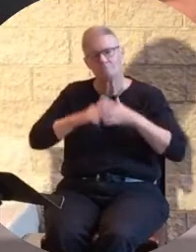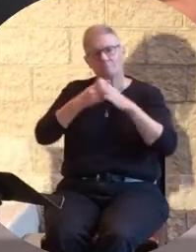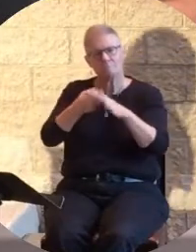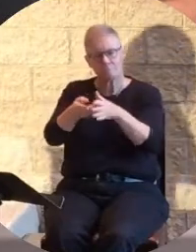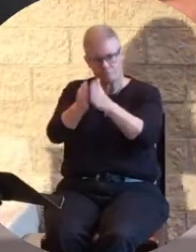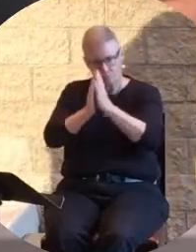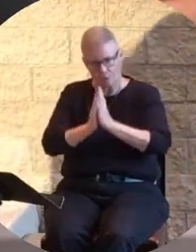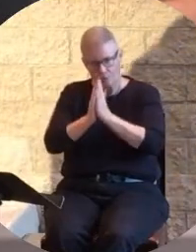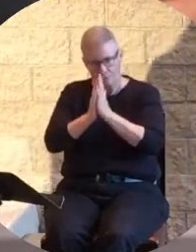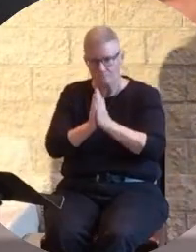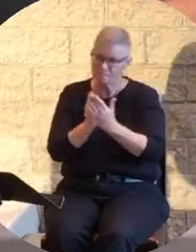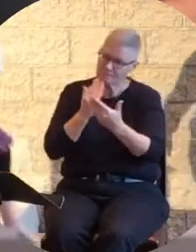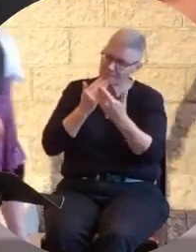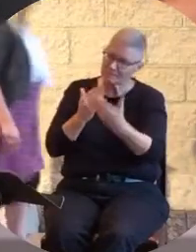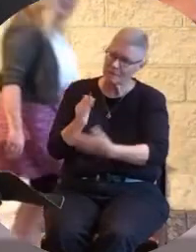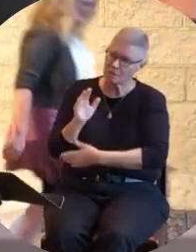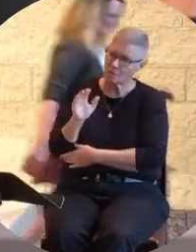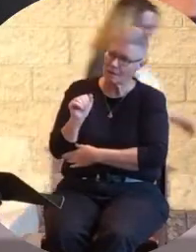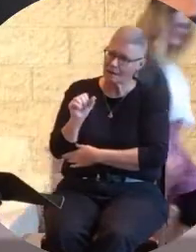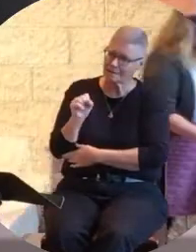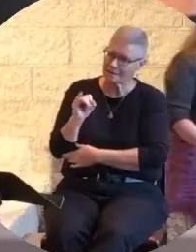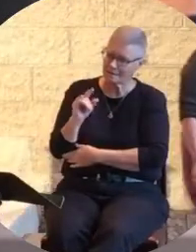Thank you, Cassidy.